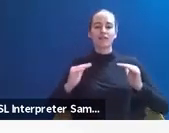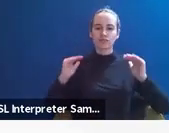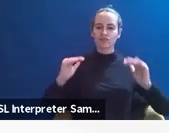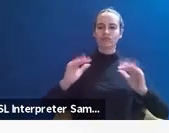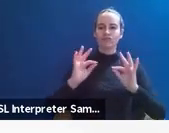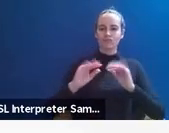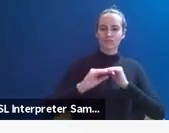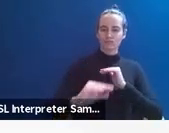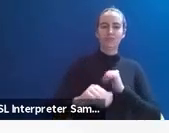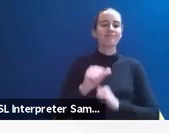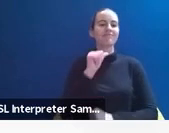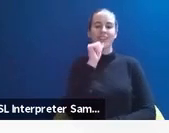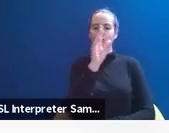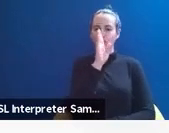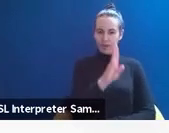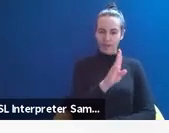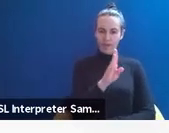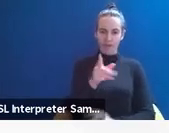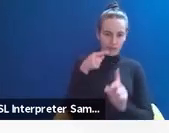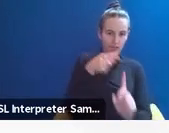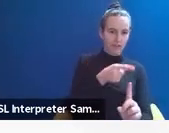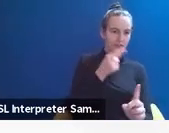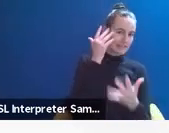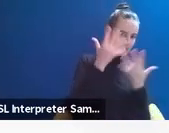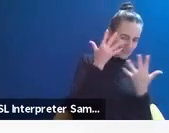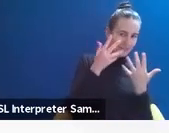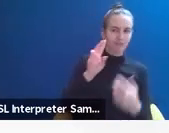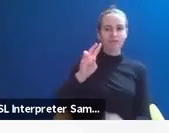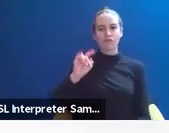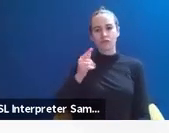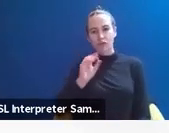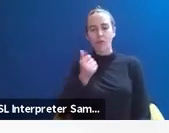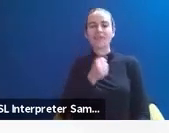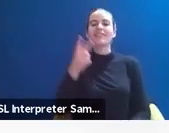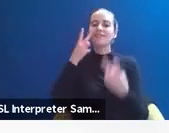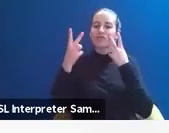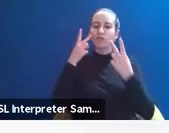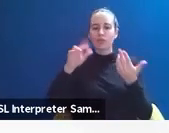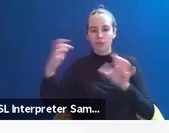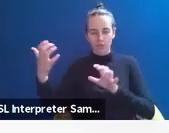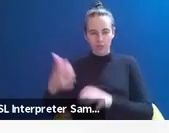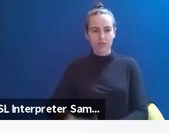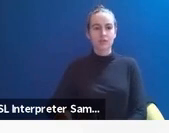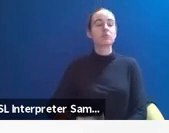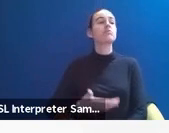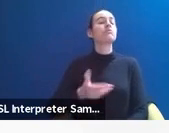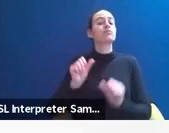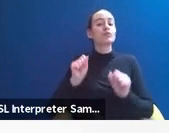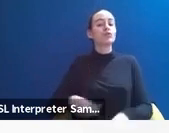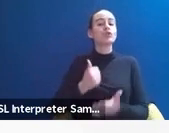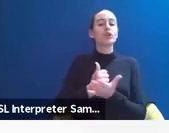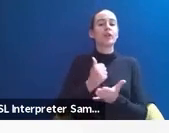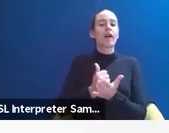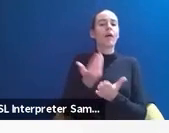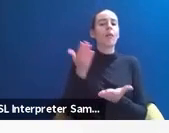does not directly treat dizziness, vertigo, and visual disturbance, but it may alleviate these symptoms in